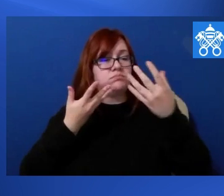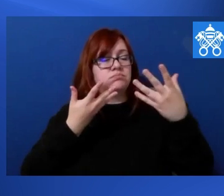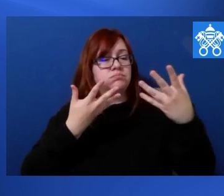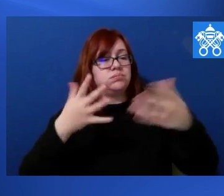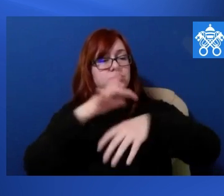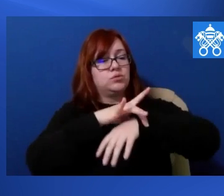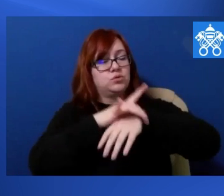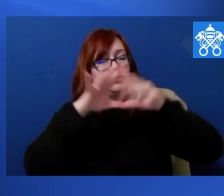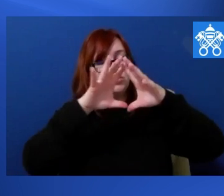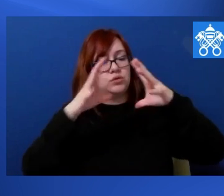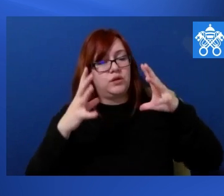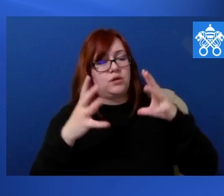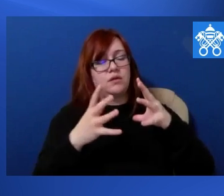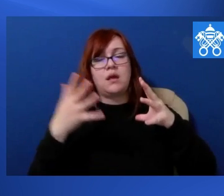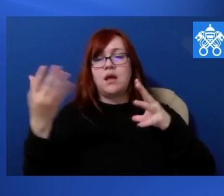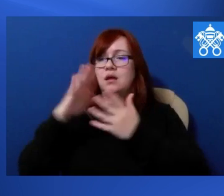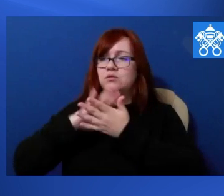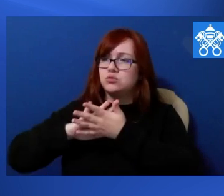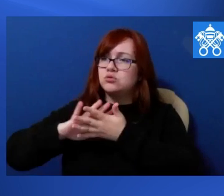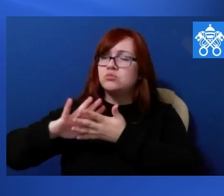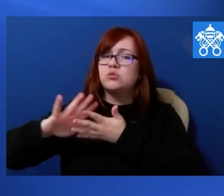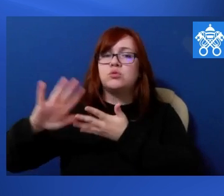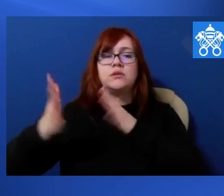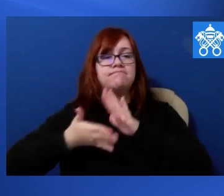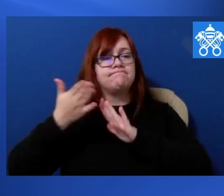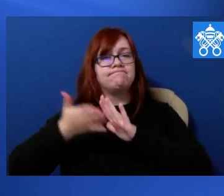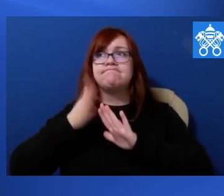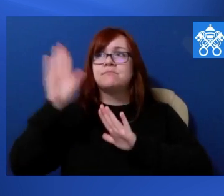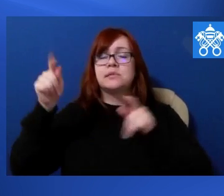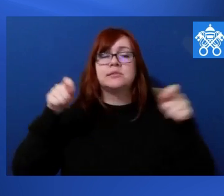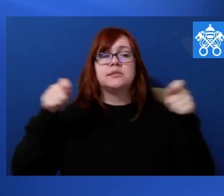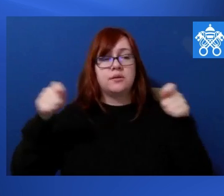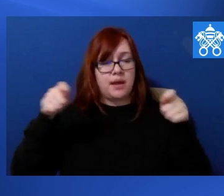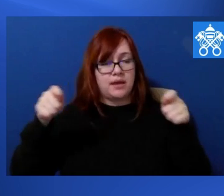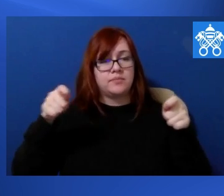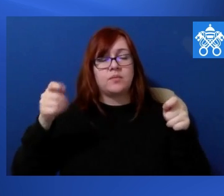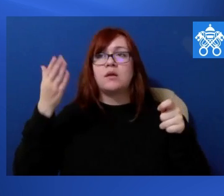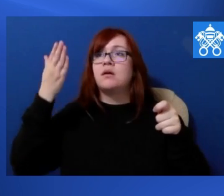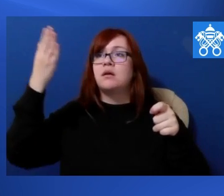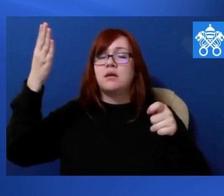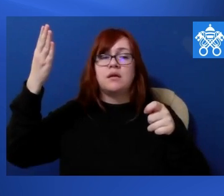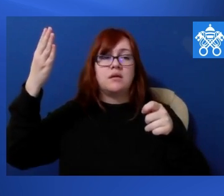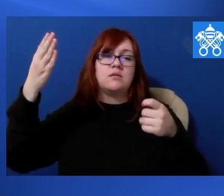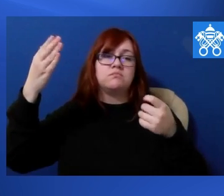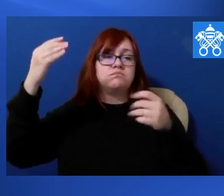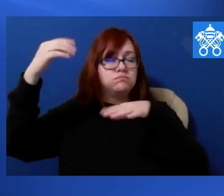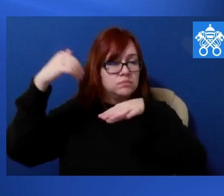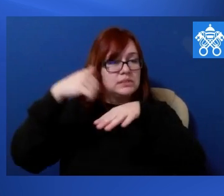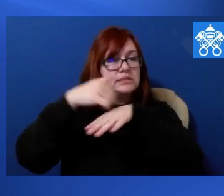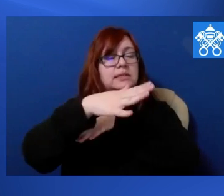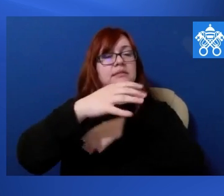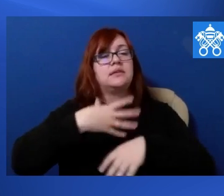and swiftly runs his command. He showers down snow white as wool.